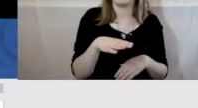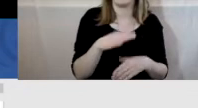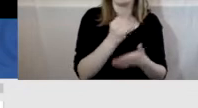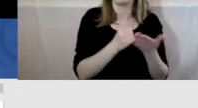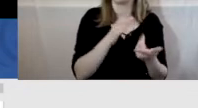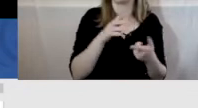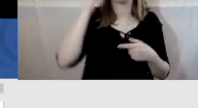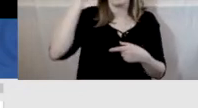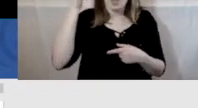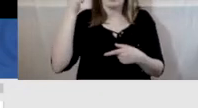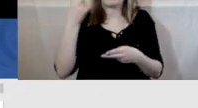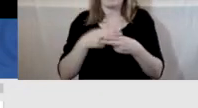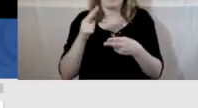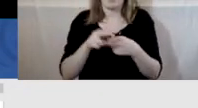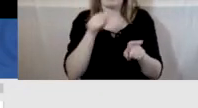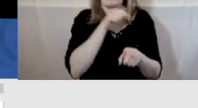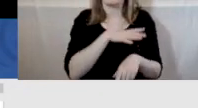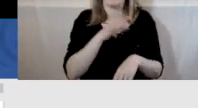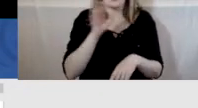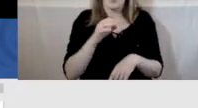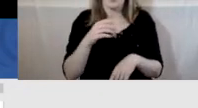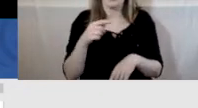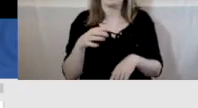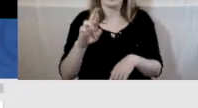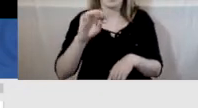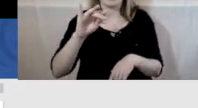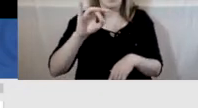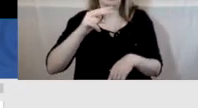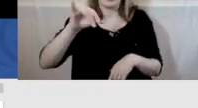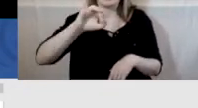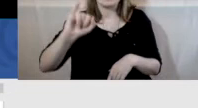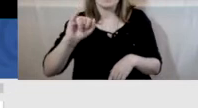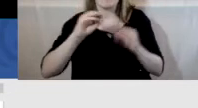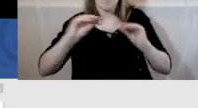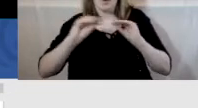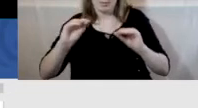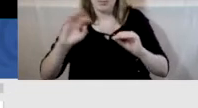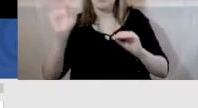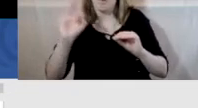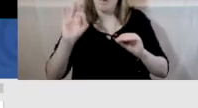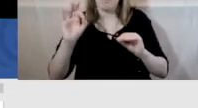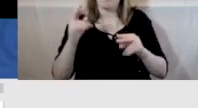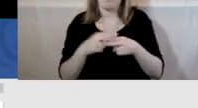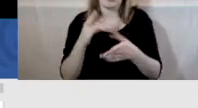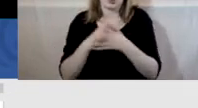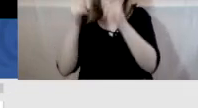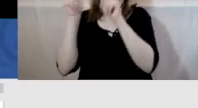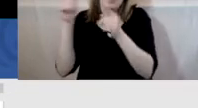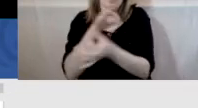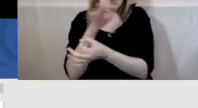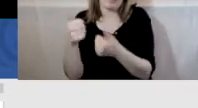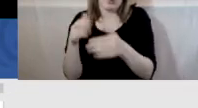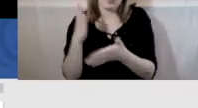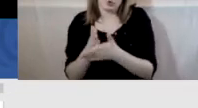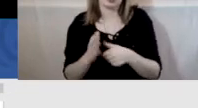to school. But here we see like distance learning in different schools, which we already learned